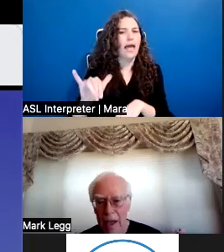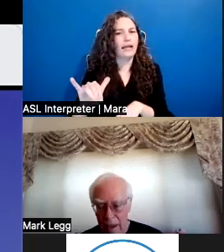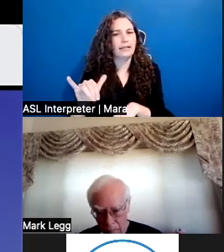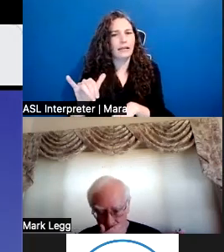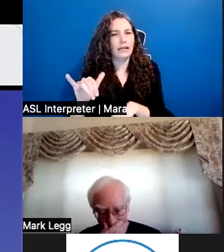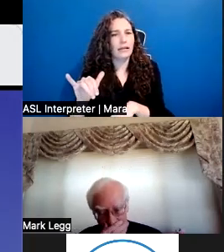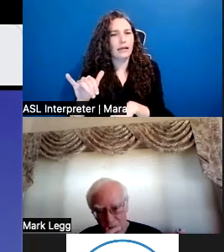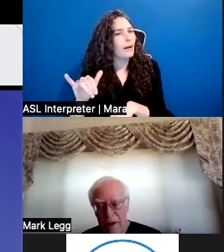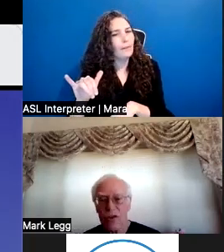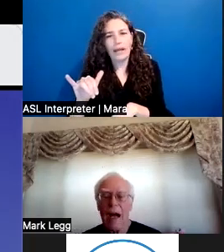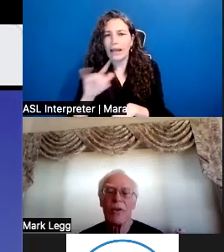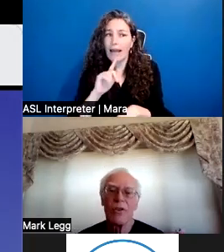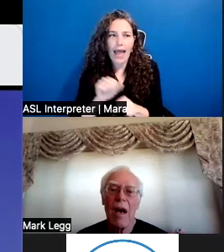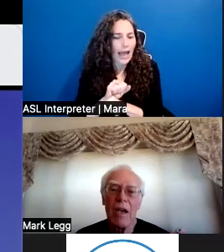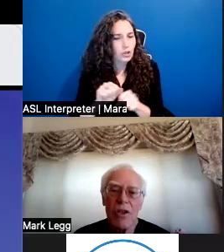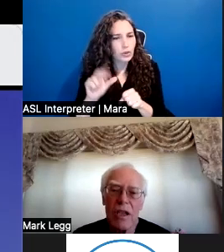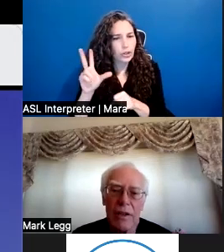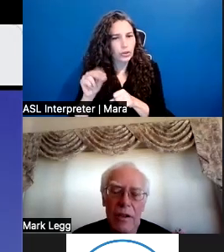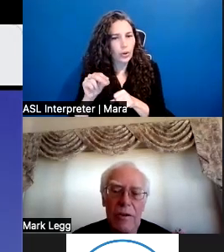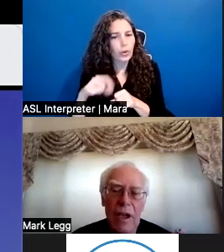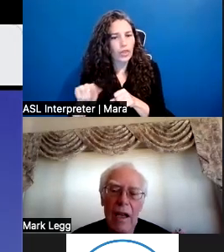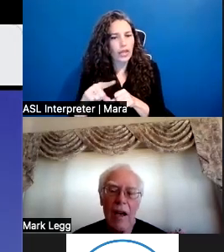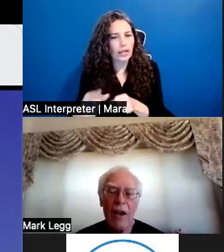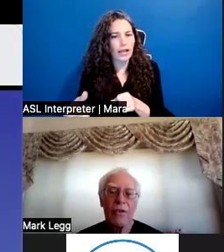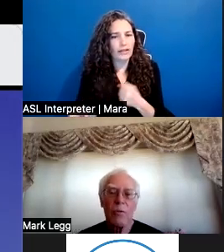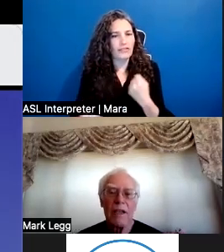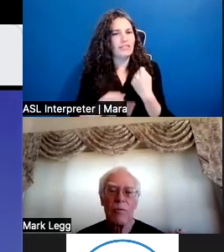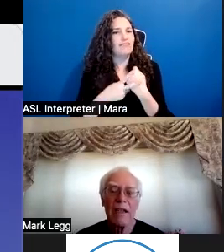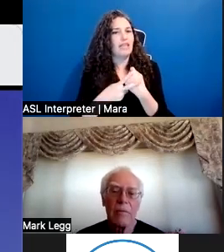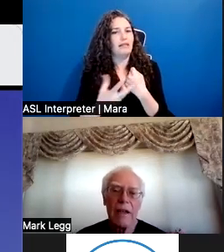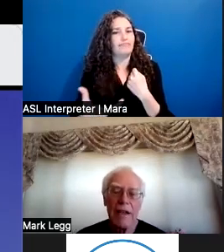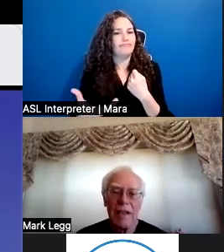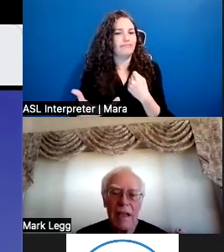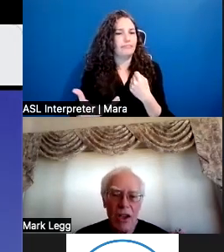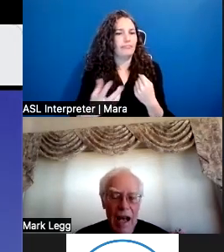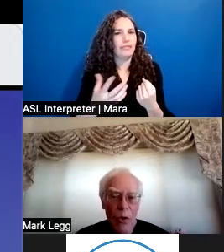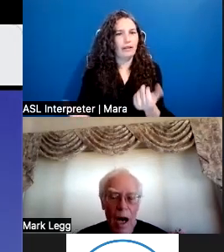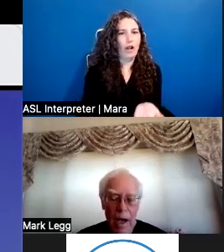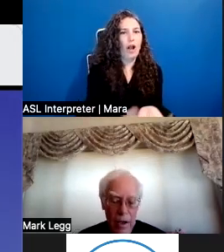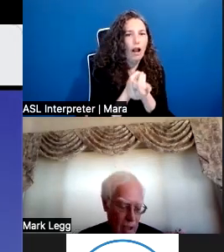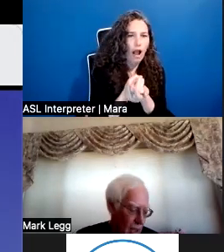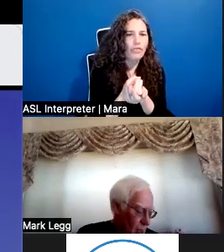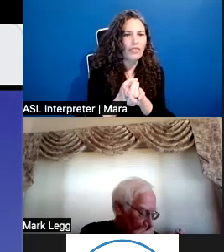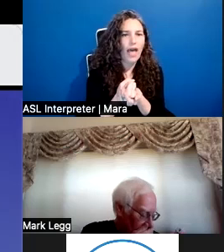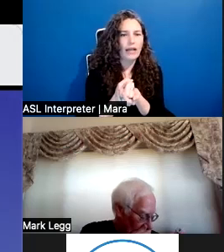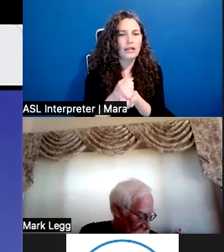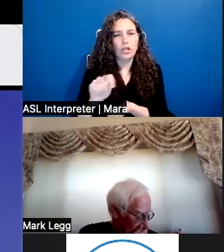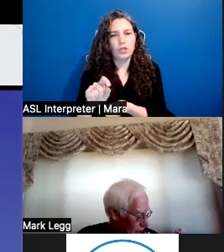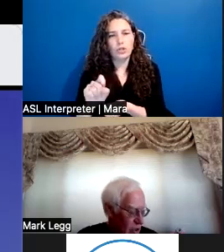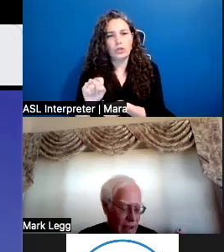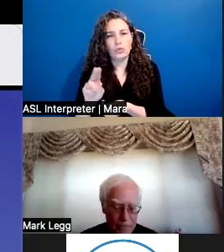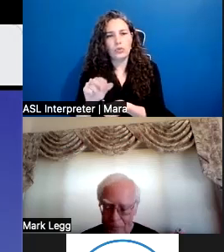trap they trap the tsunami energy in the coast. They also redirect it because shallow water,